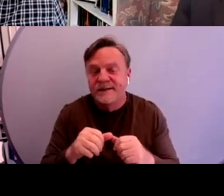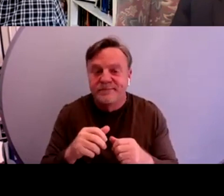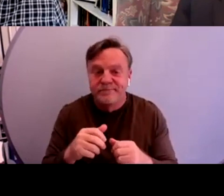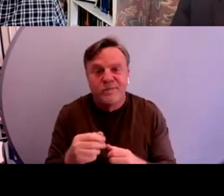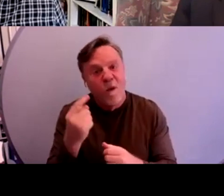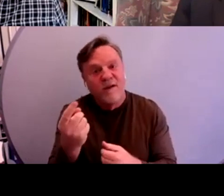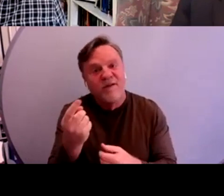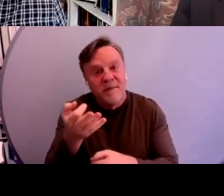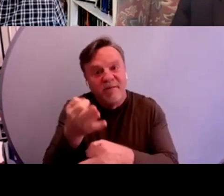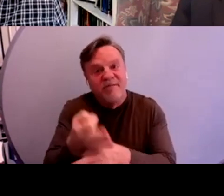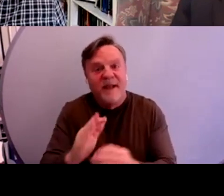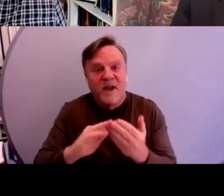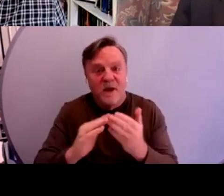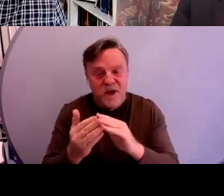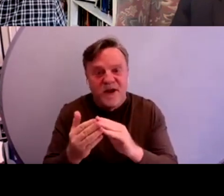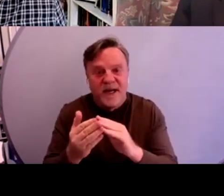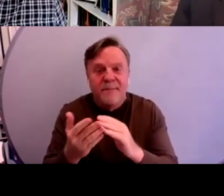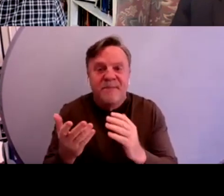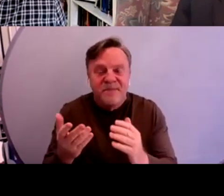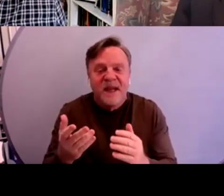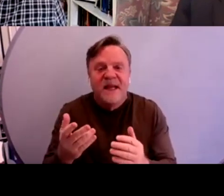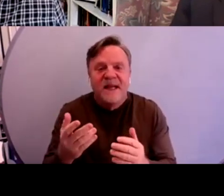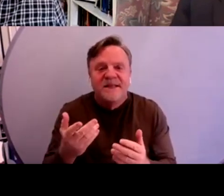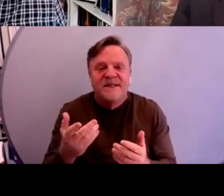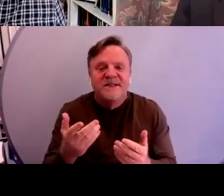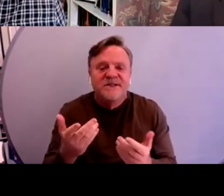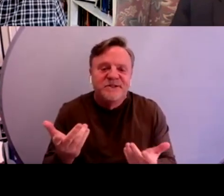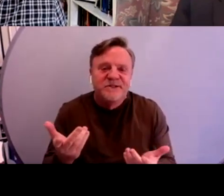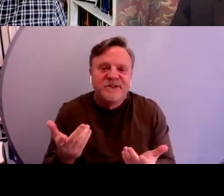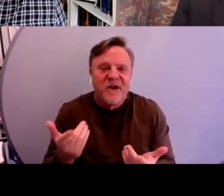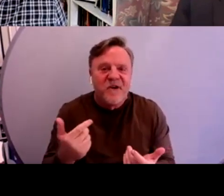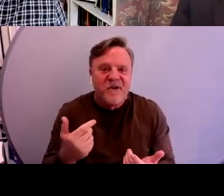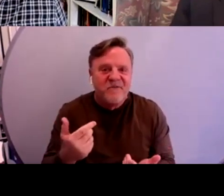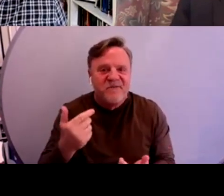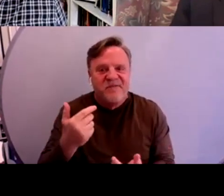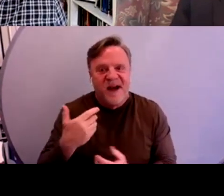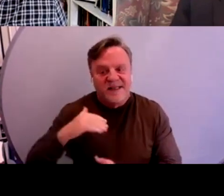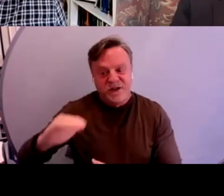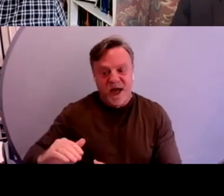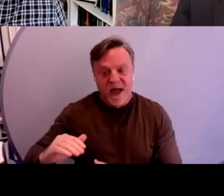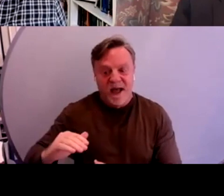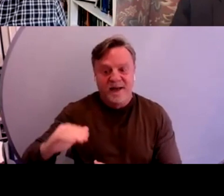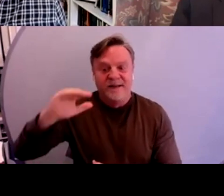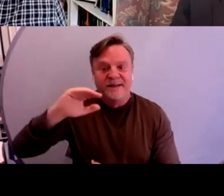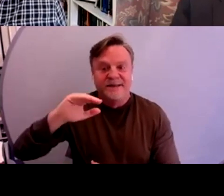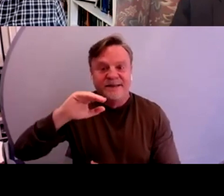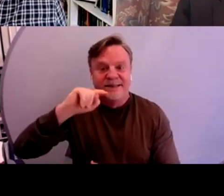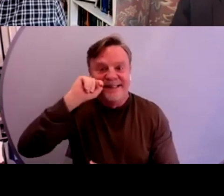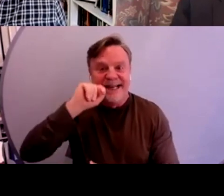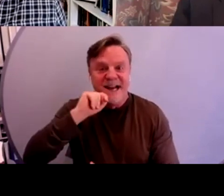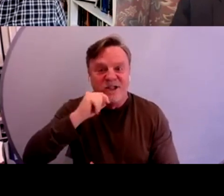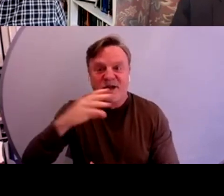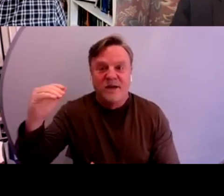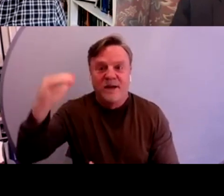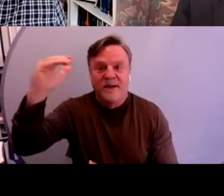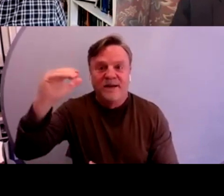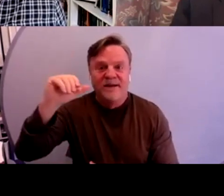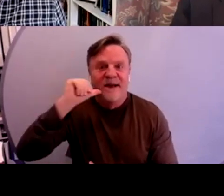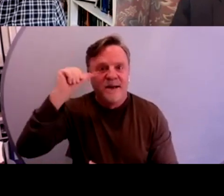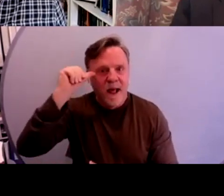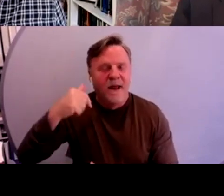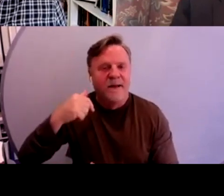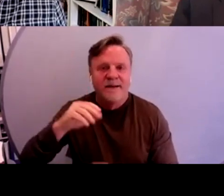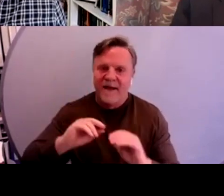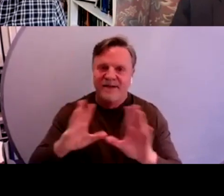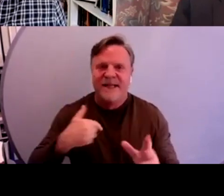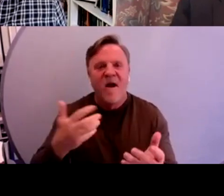faith communities. And so as a child and a teenager, as an adult, obviously I wanted